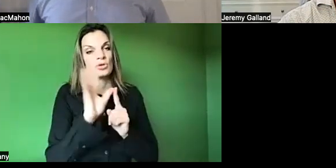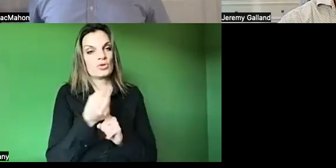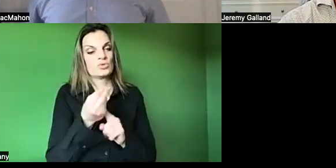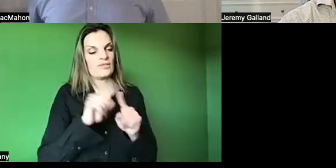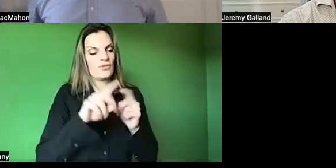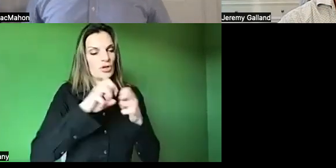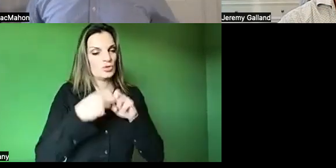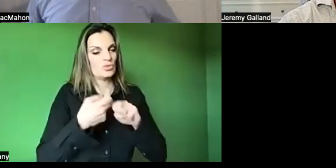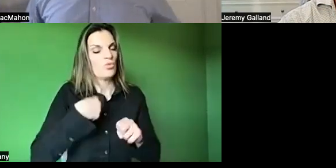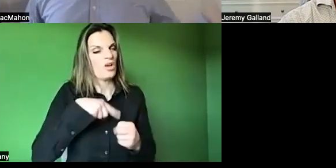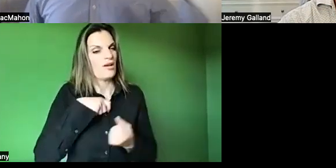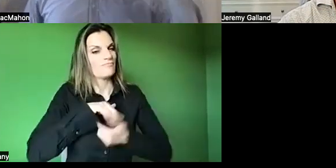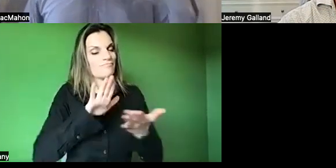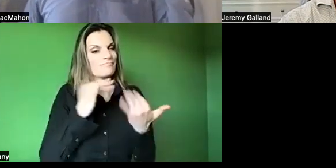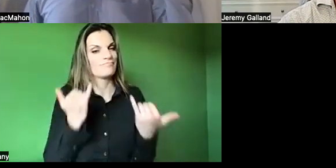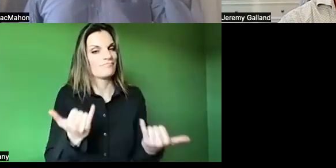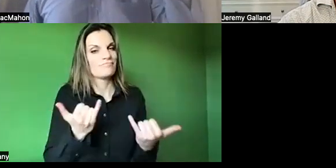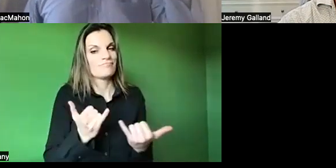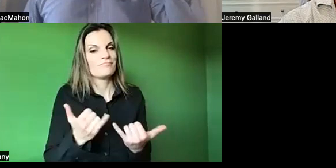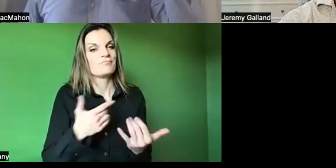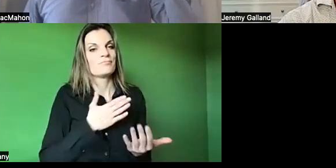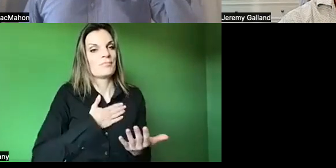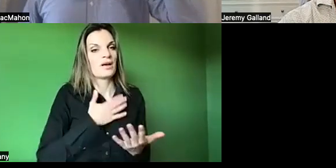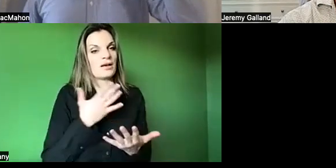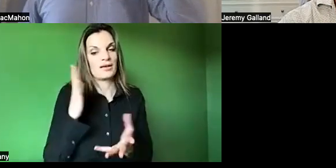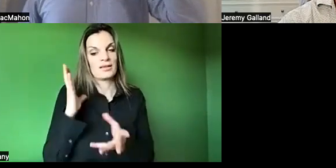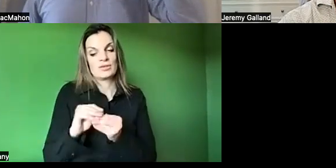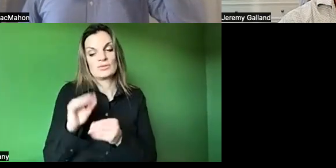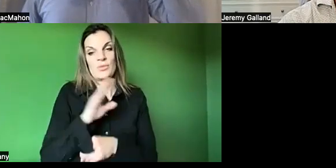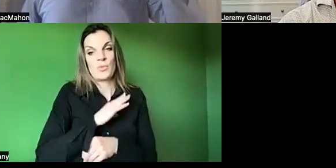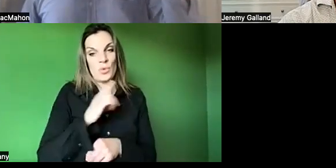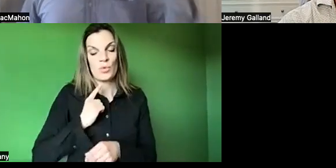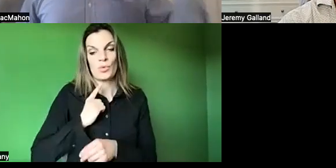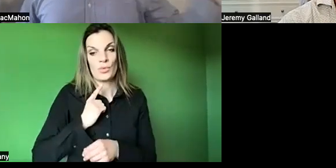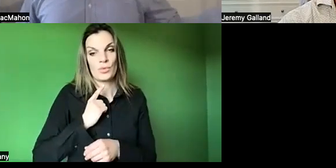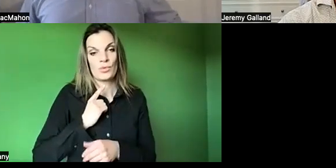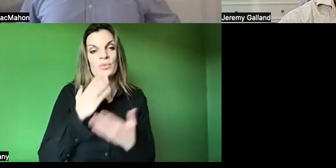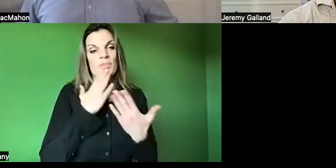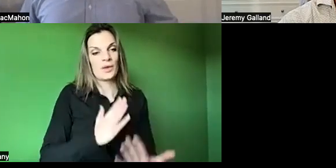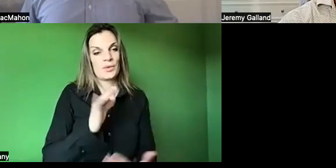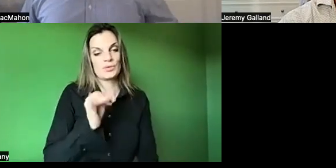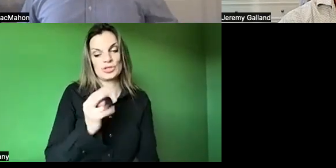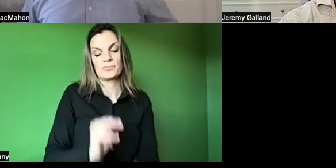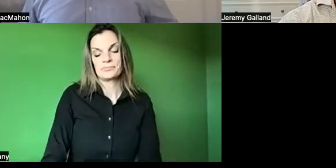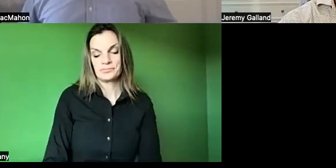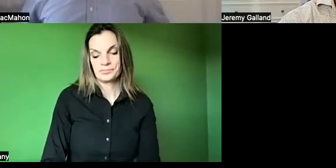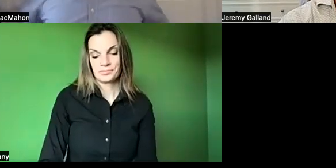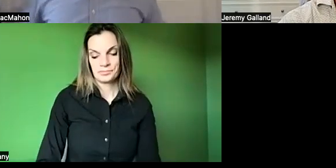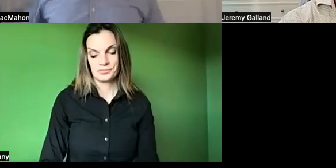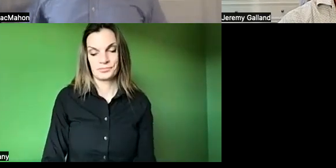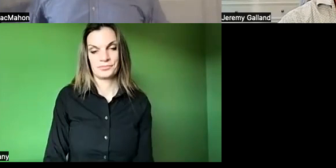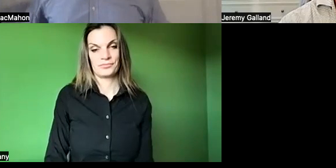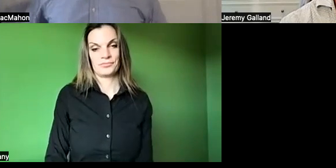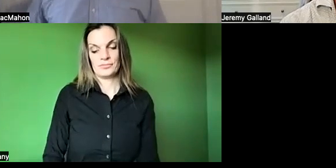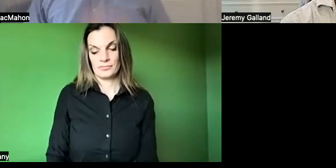all facing right now. I think my years on the board. Thank you. Thank you very much.